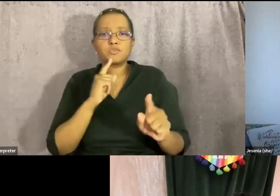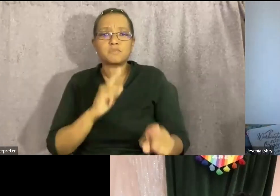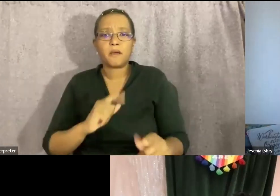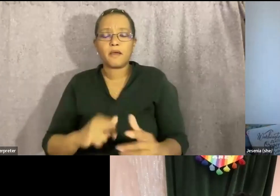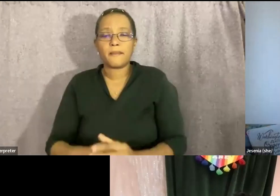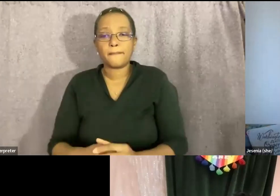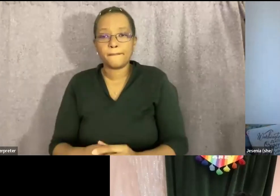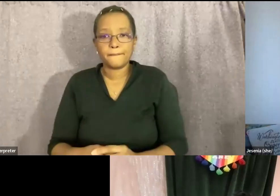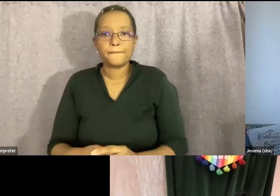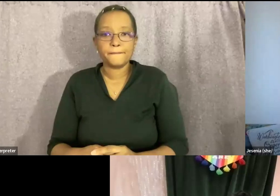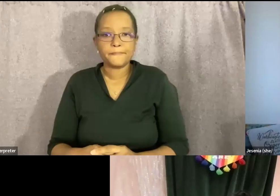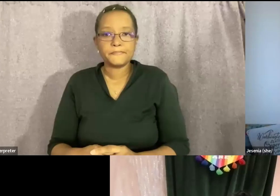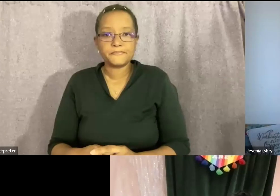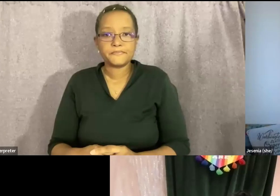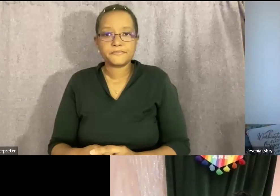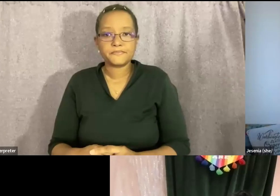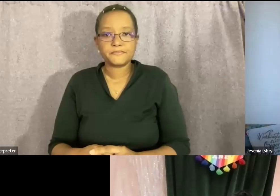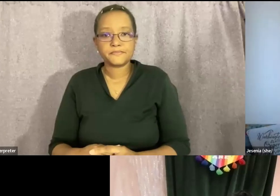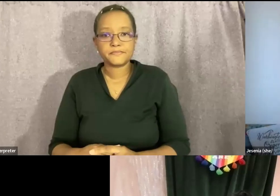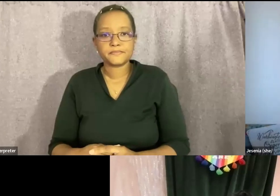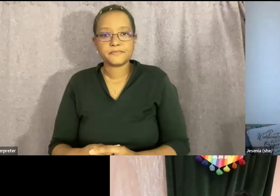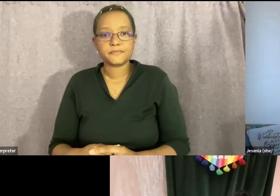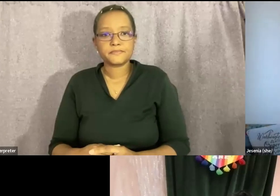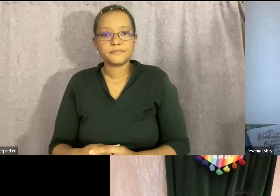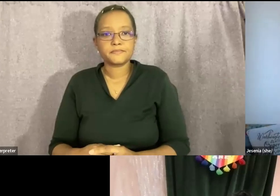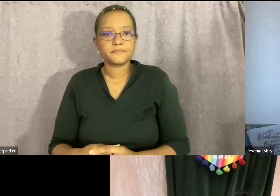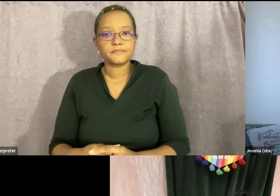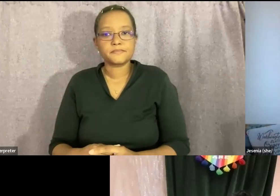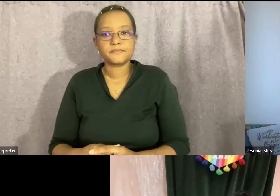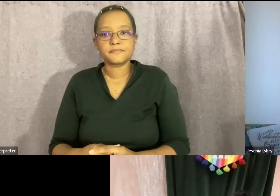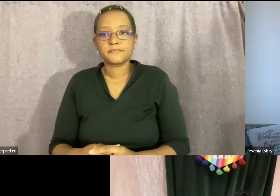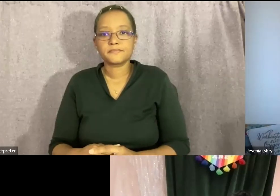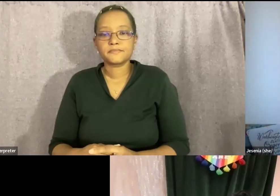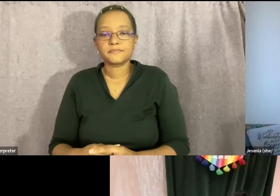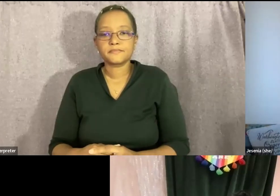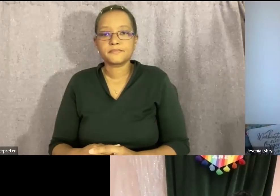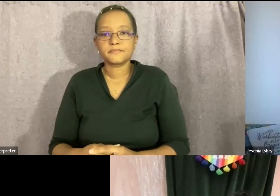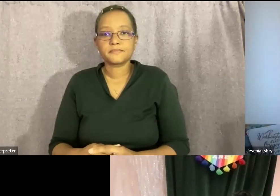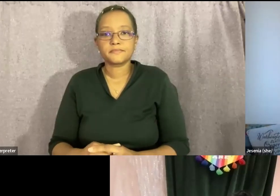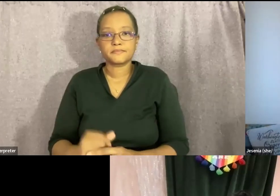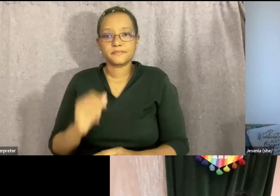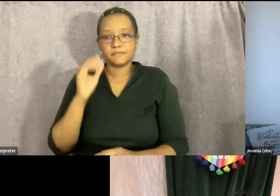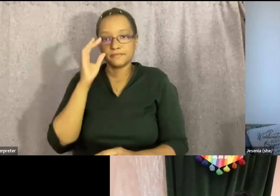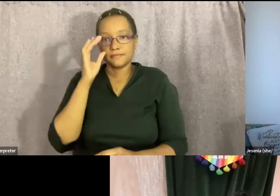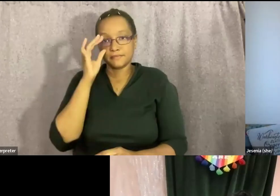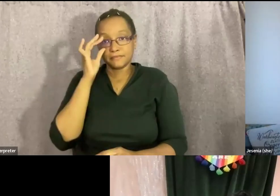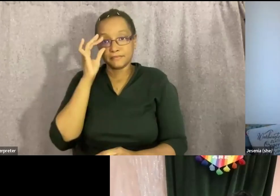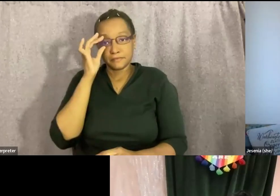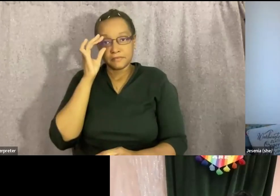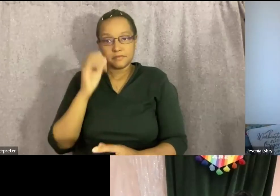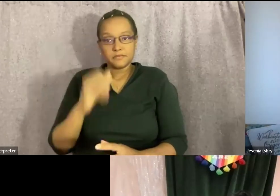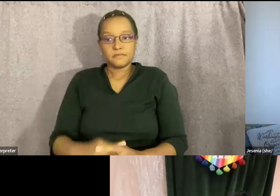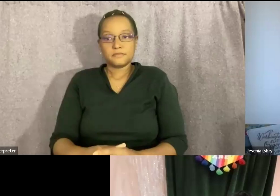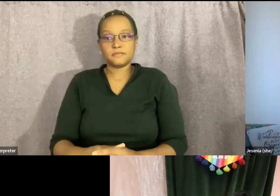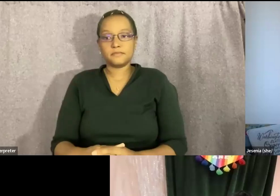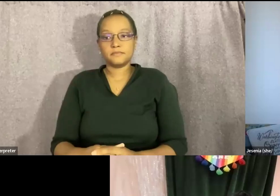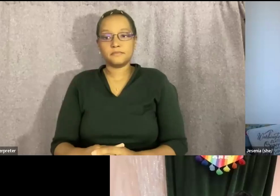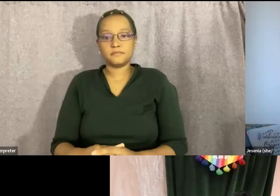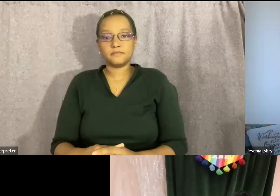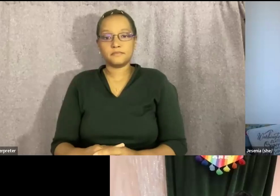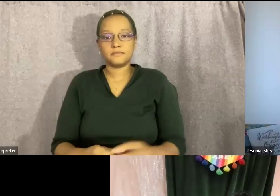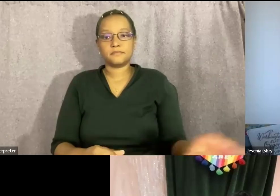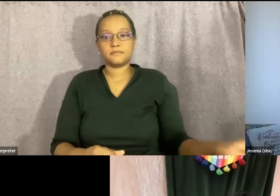but like solidarity to me is like showing up in a different way, more active, more engaged than slapping